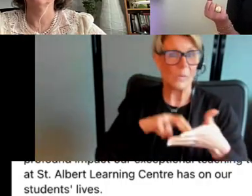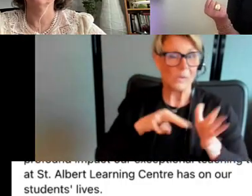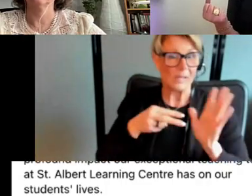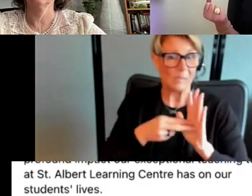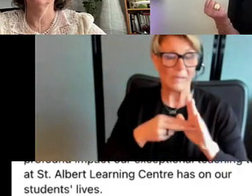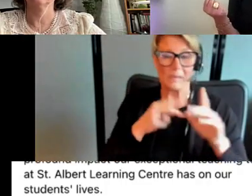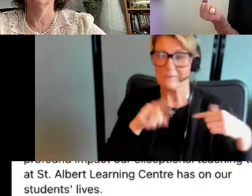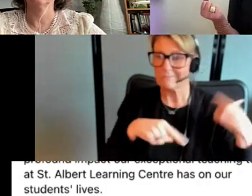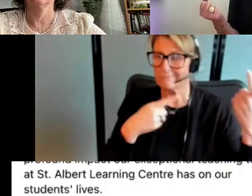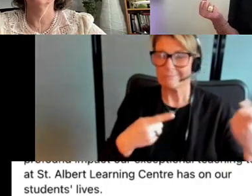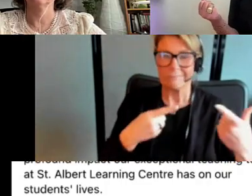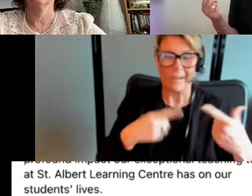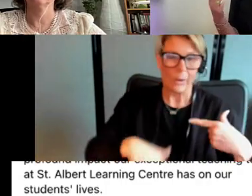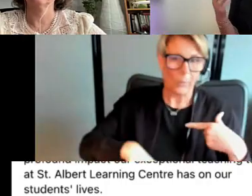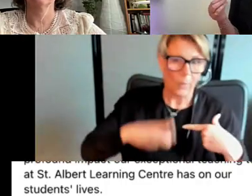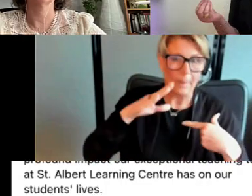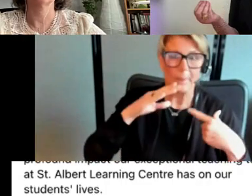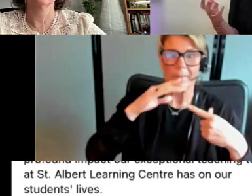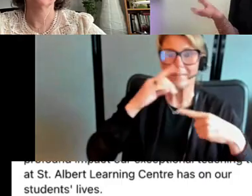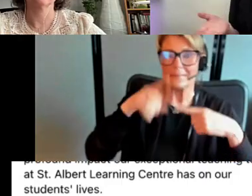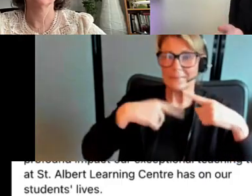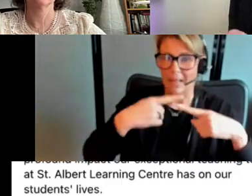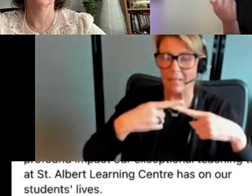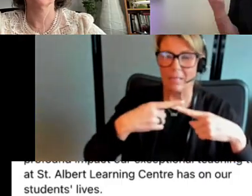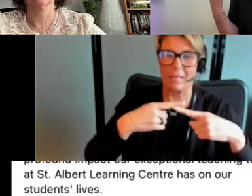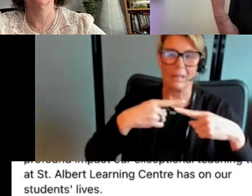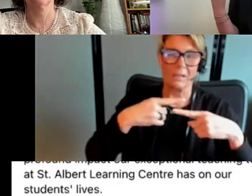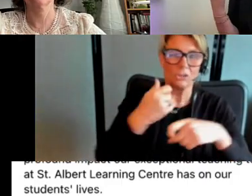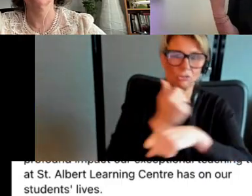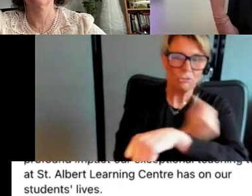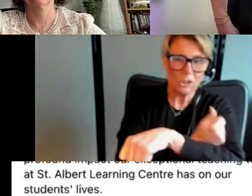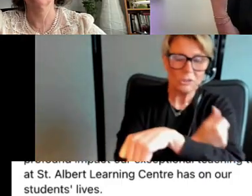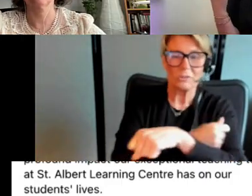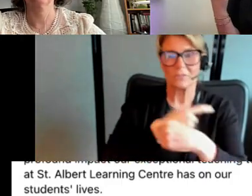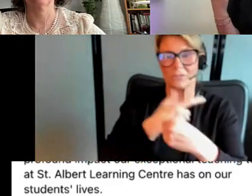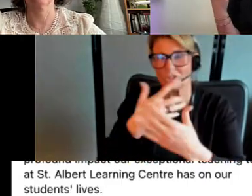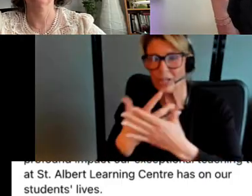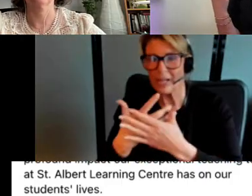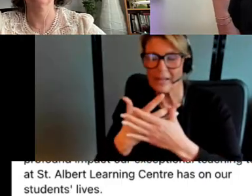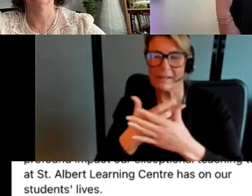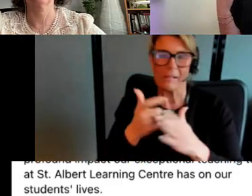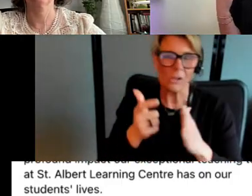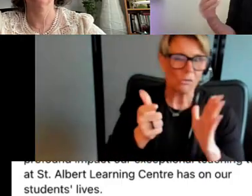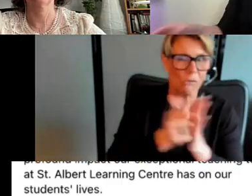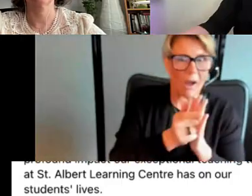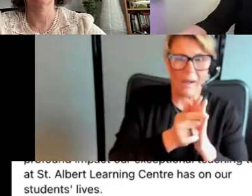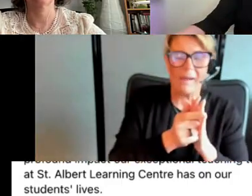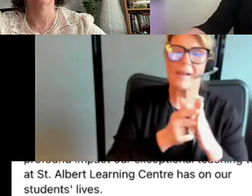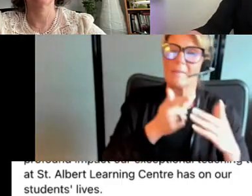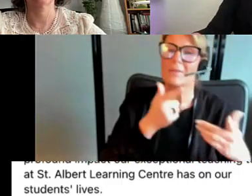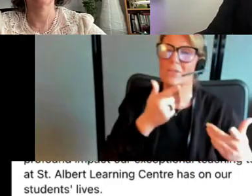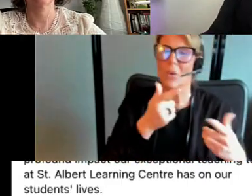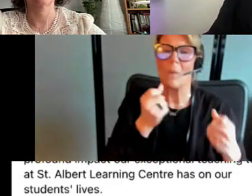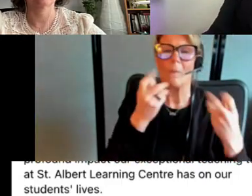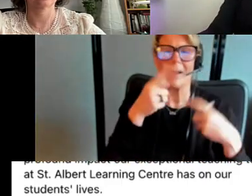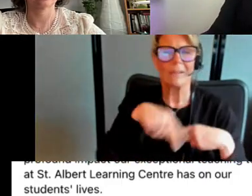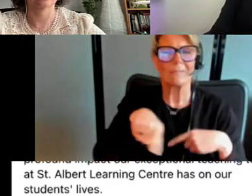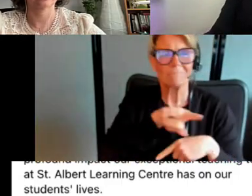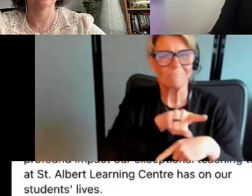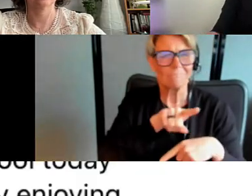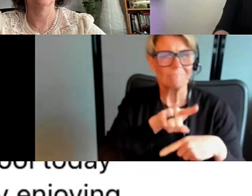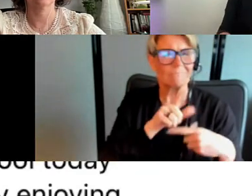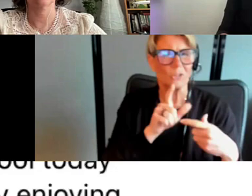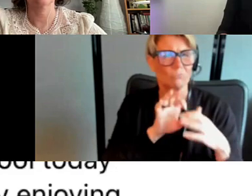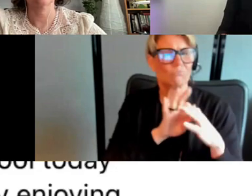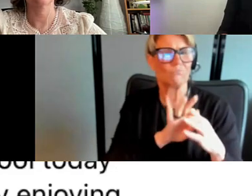of drugs, crime, and jail. So we know that there's some people who could relate to this story. So we'll go to the next one. I'm